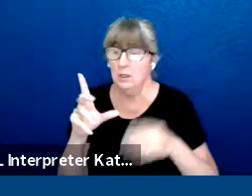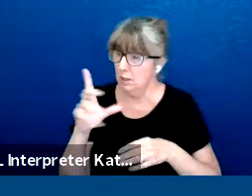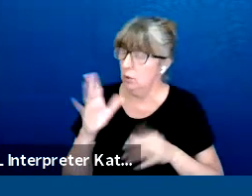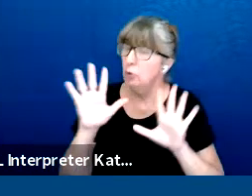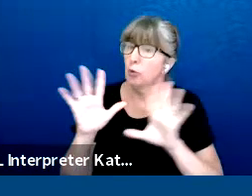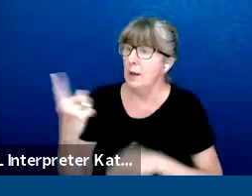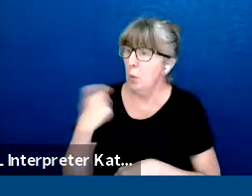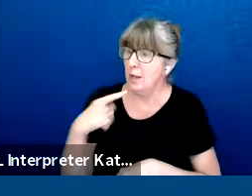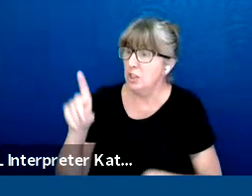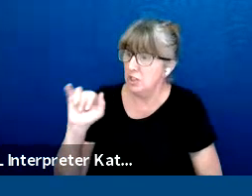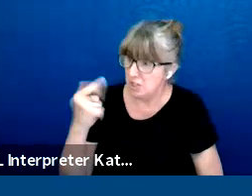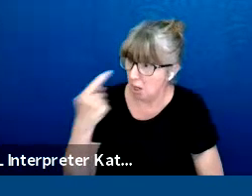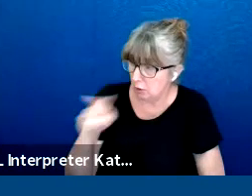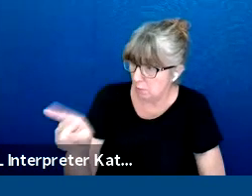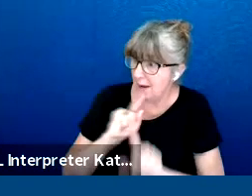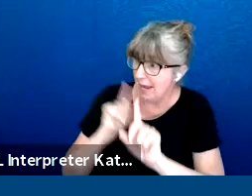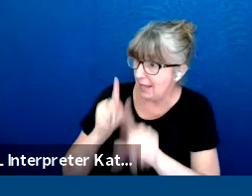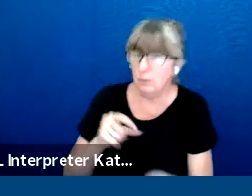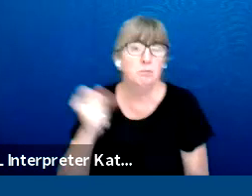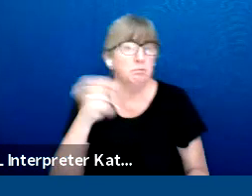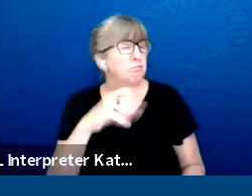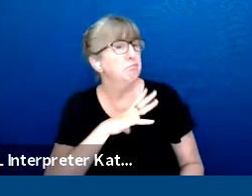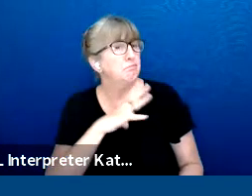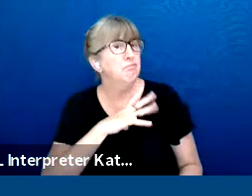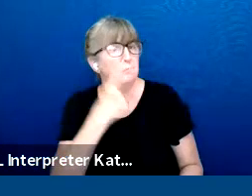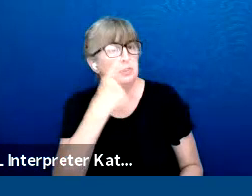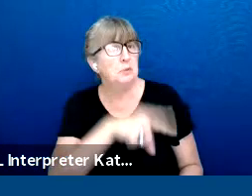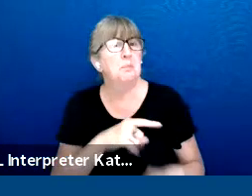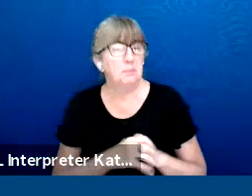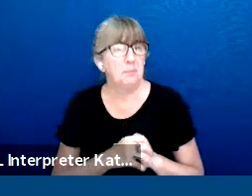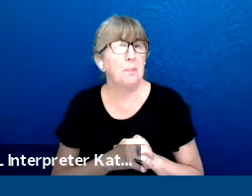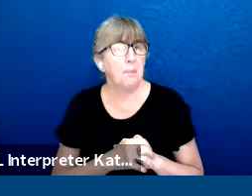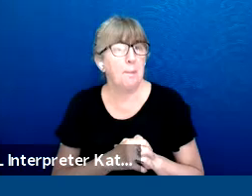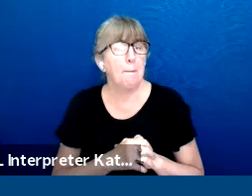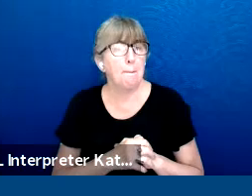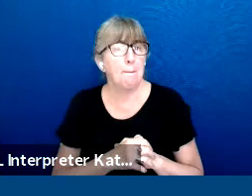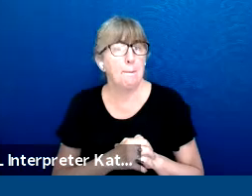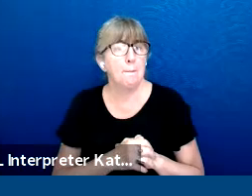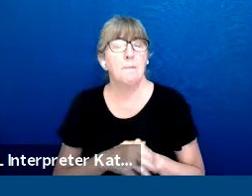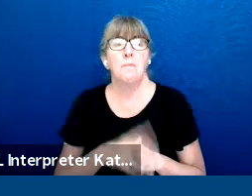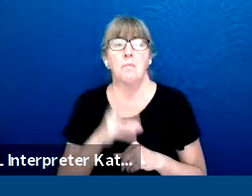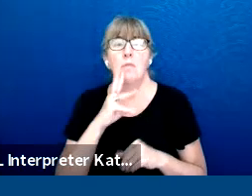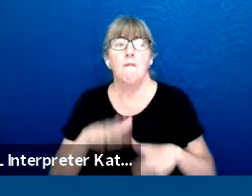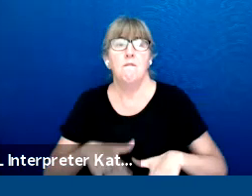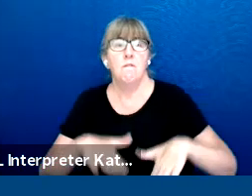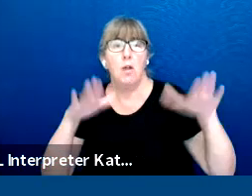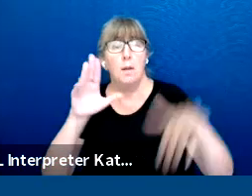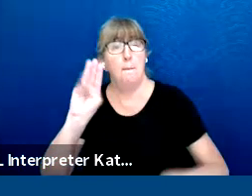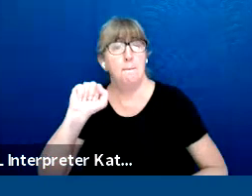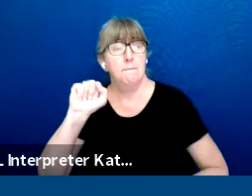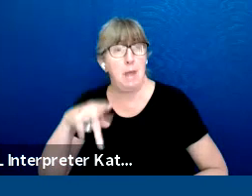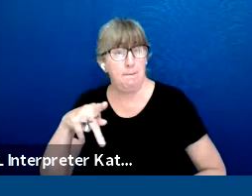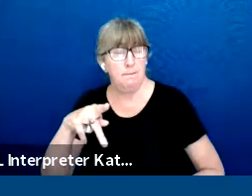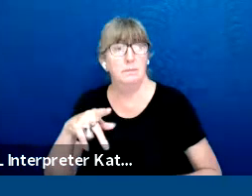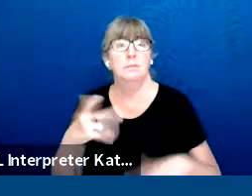that one about flood maps? Yes, Sam, I'm happy to answer that question for Cheryl. Flood maps are updated